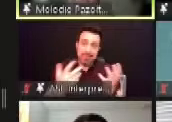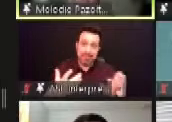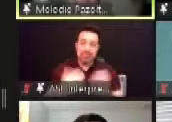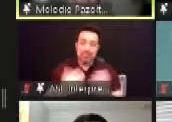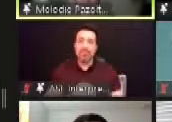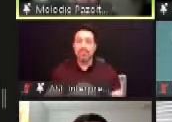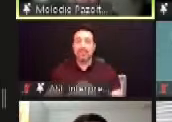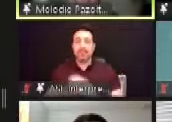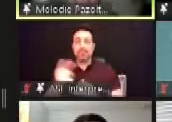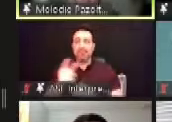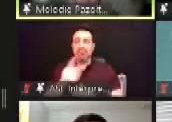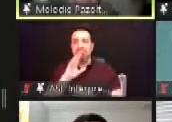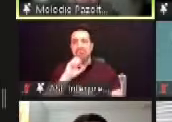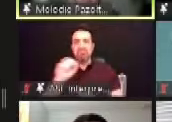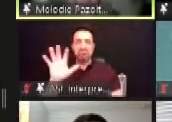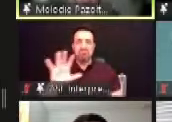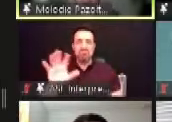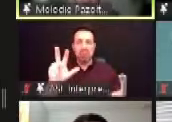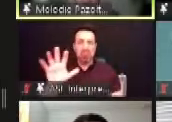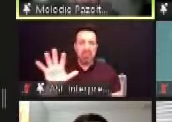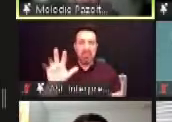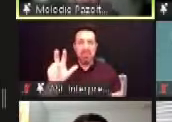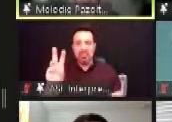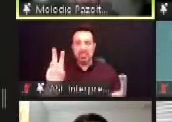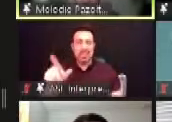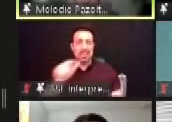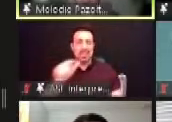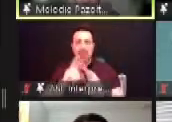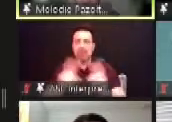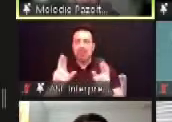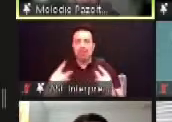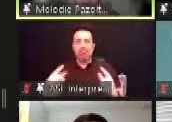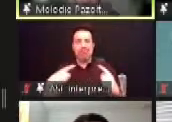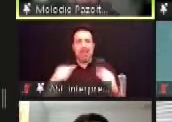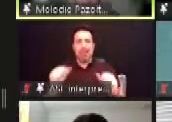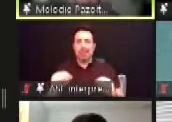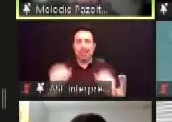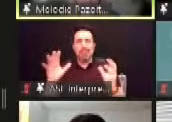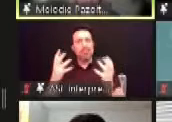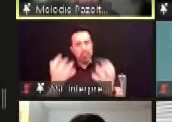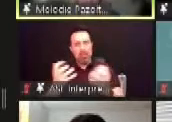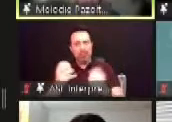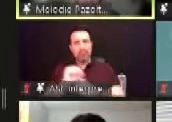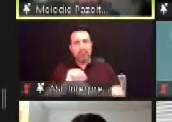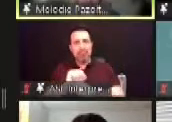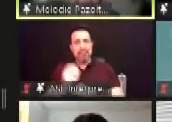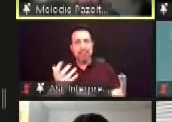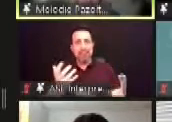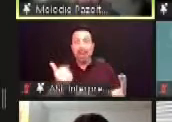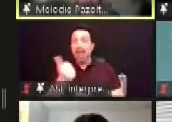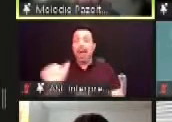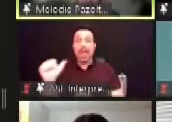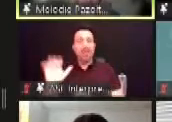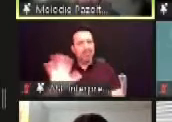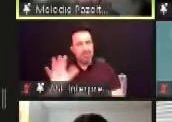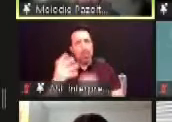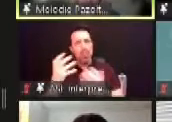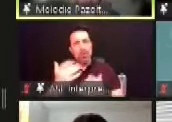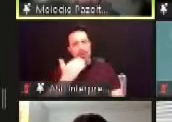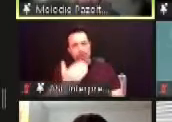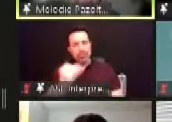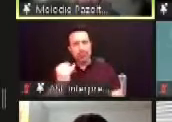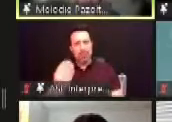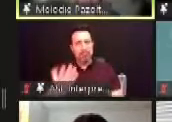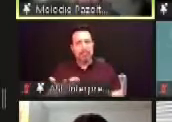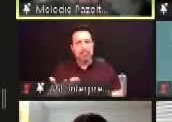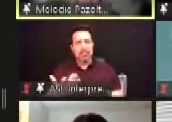She was in her mid-30s, not ready to retire or give up. She wanted a job, and not just any job, a good job.